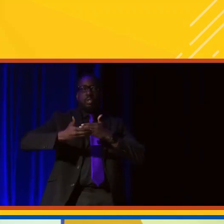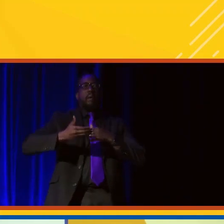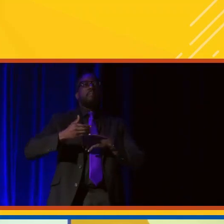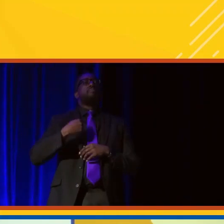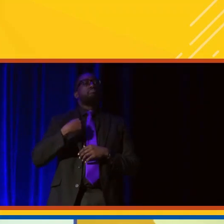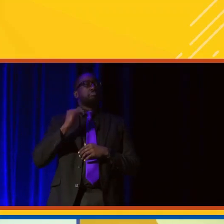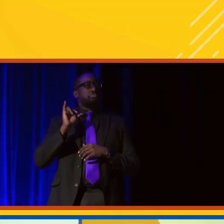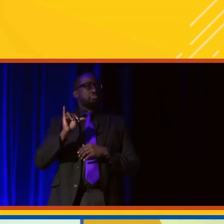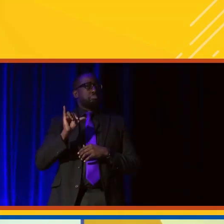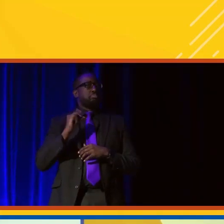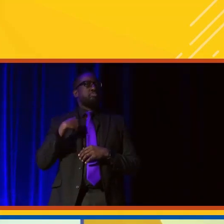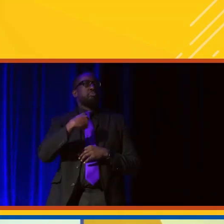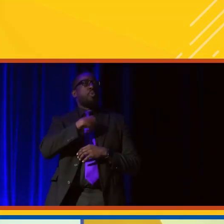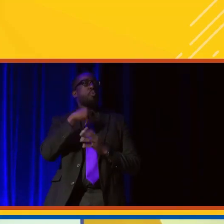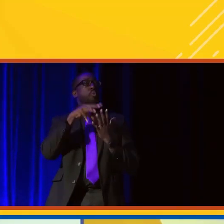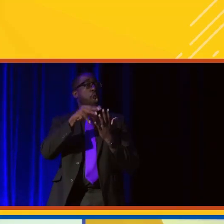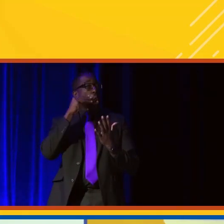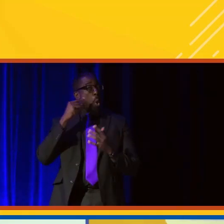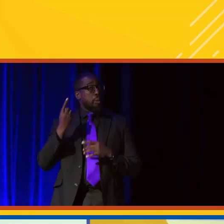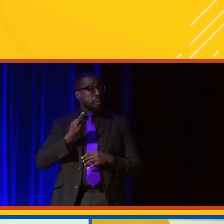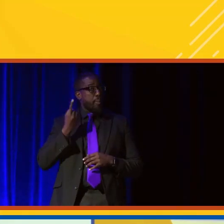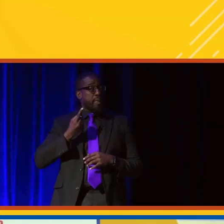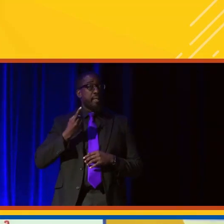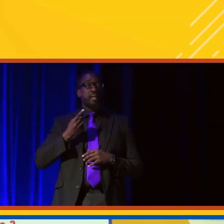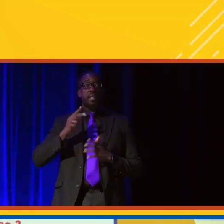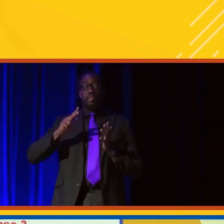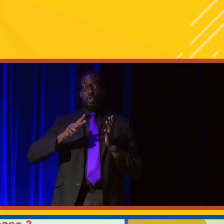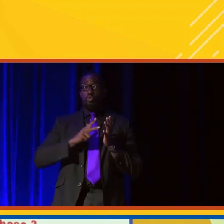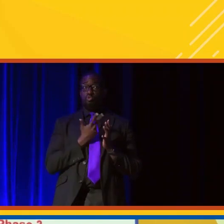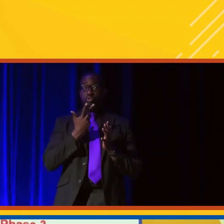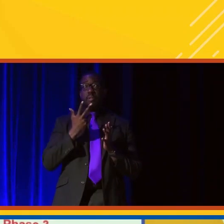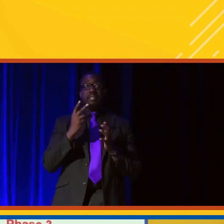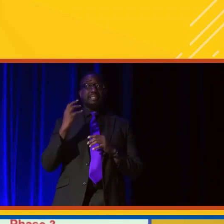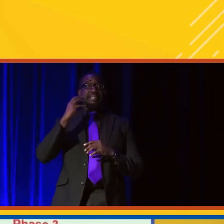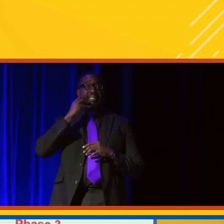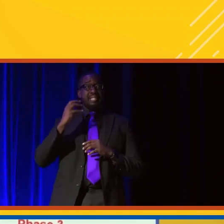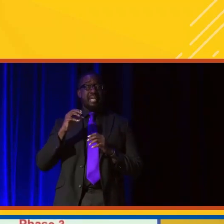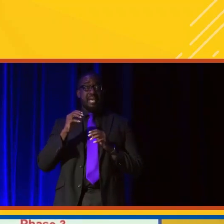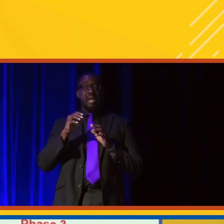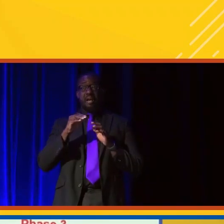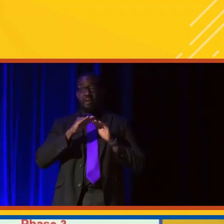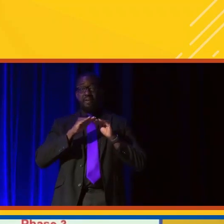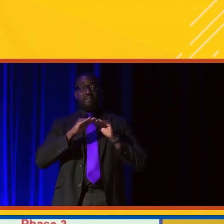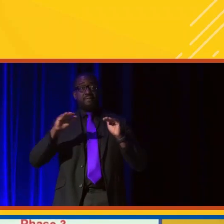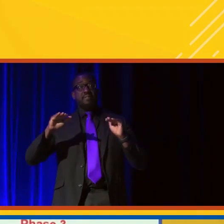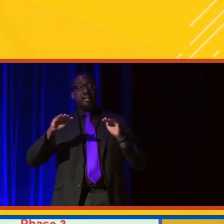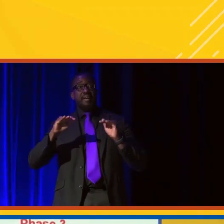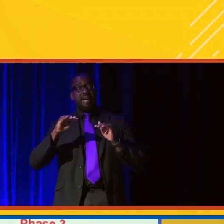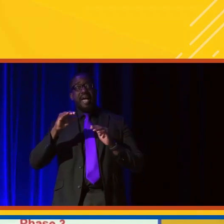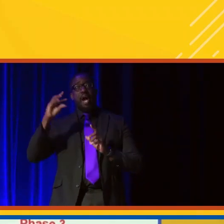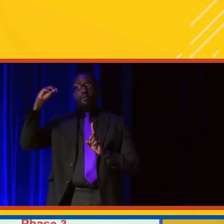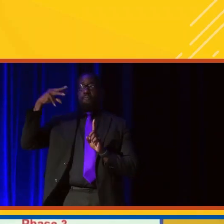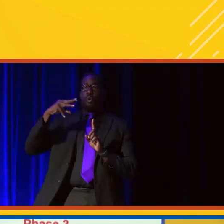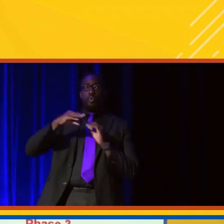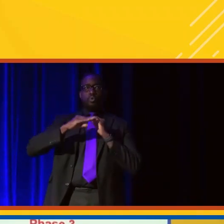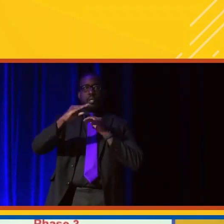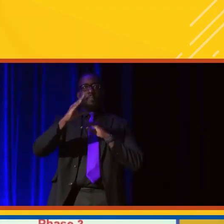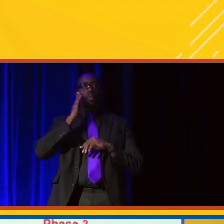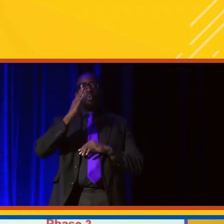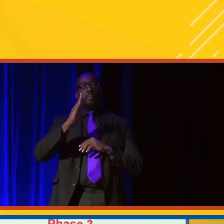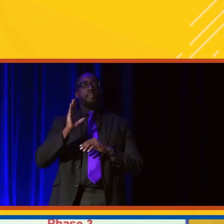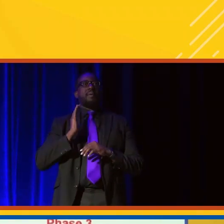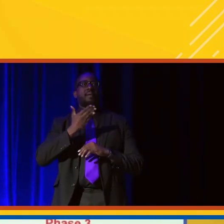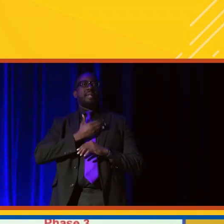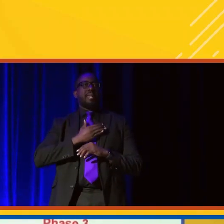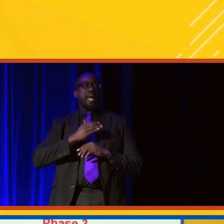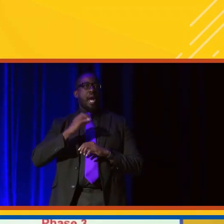learned something, as in we learned that the triplet density of states of a molecule is a fingerprint of how photostable it will be in our experiments.